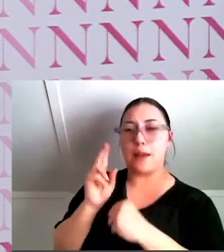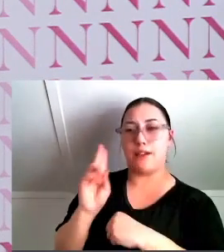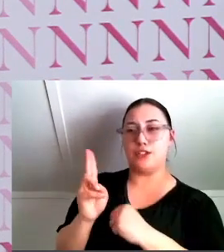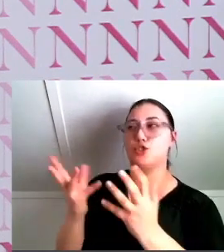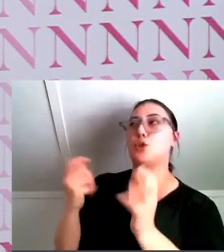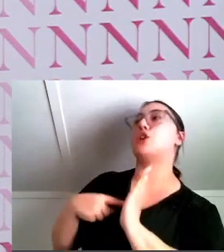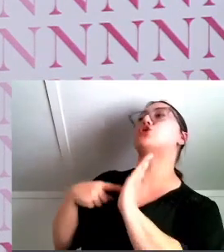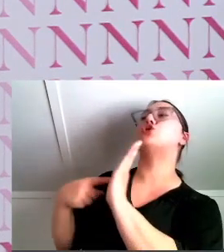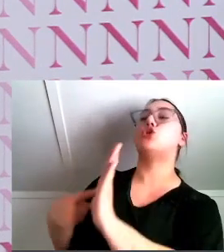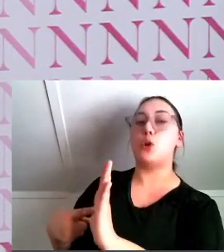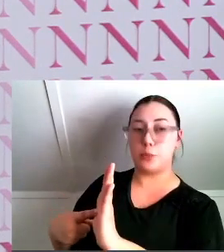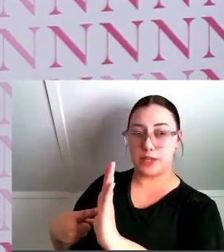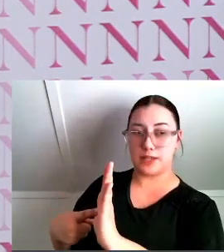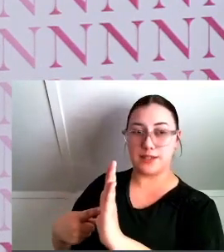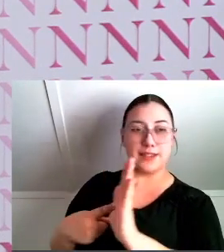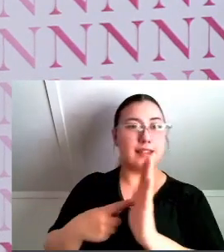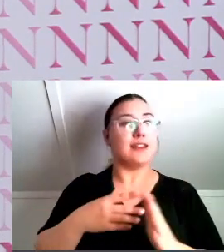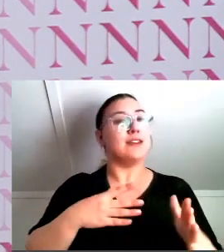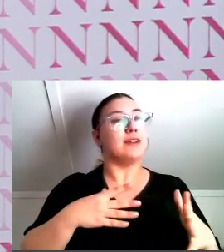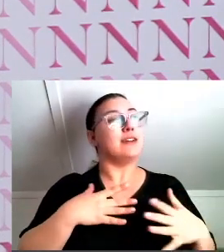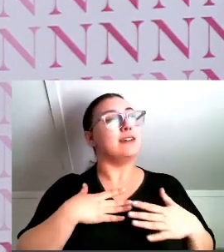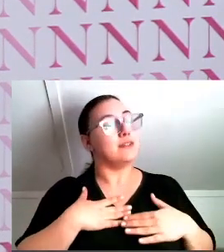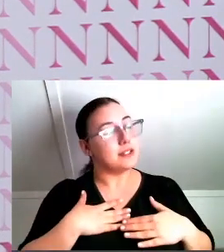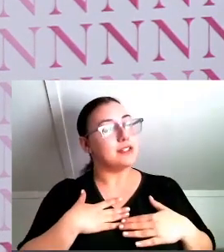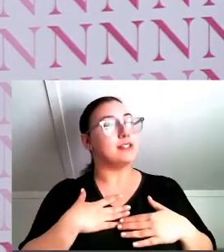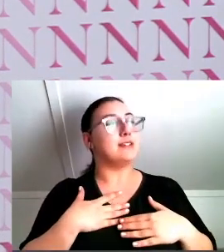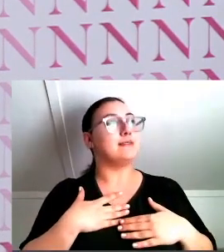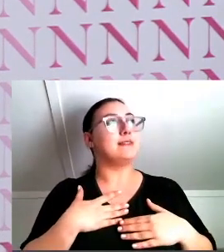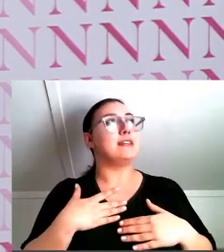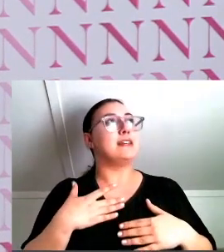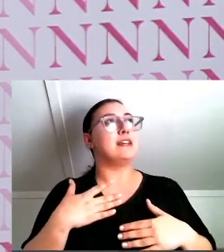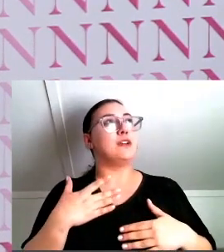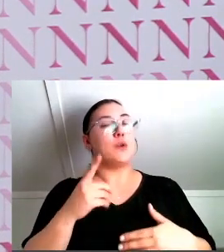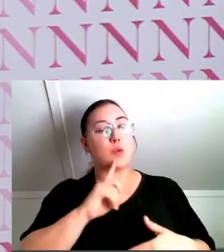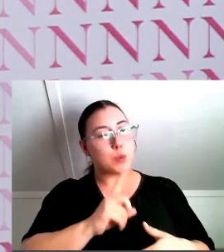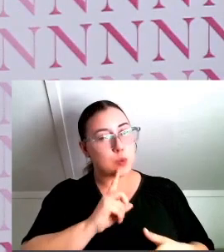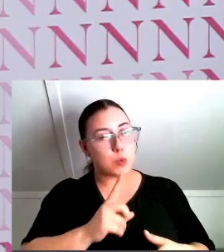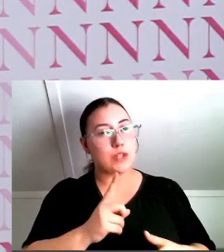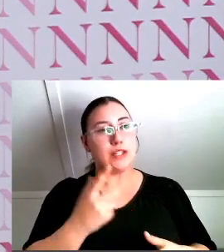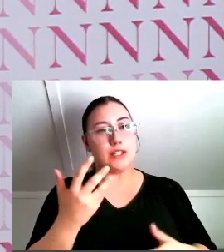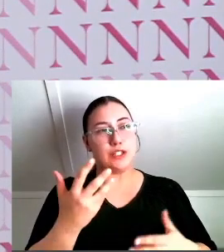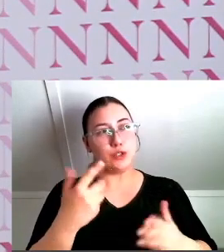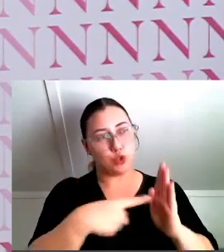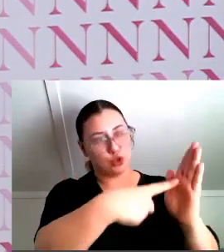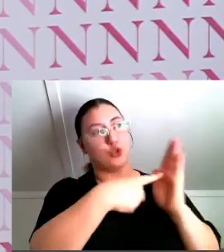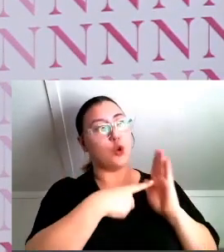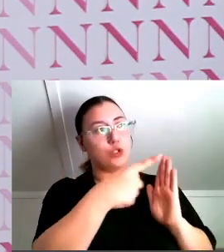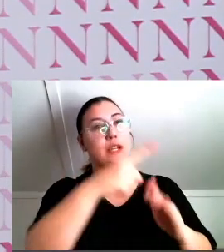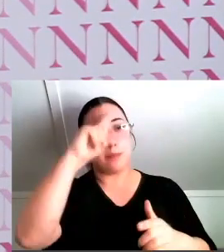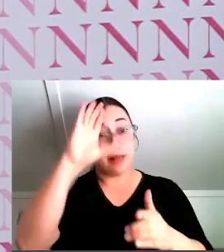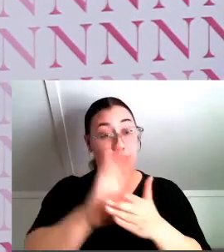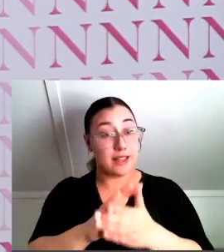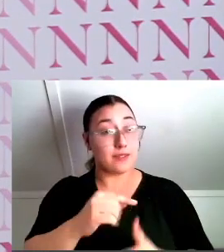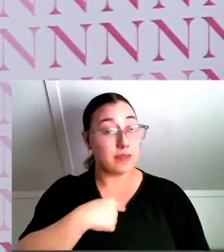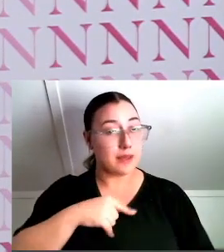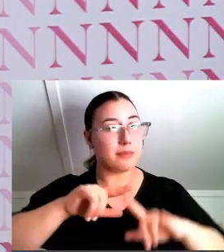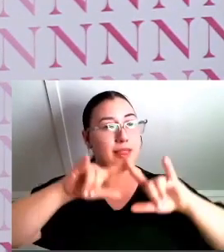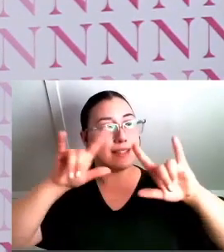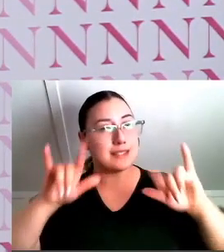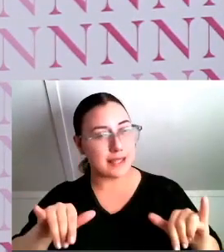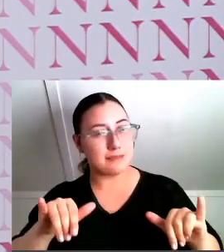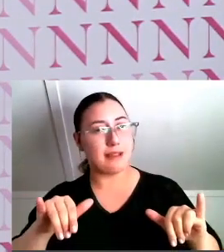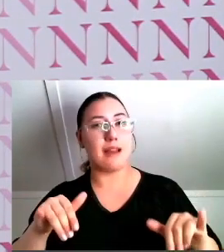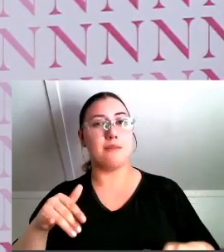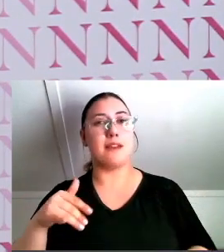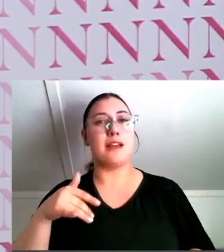on the one hand, a measure of how much she actually believed in me, but on the other hand, one of those things that made me really